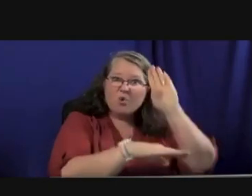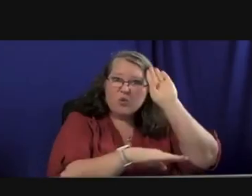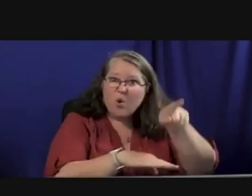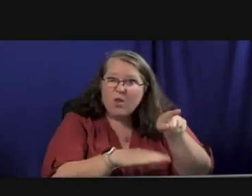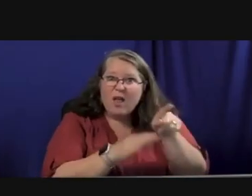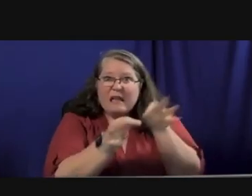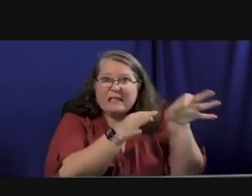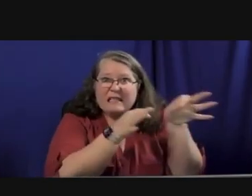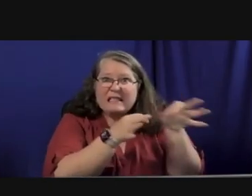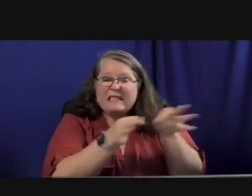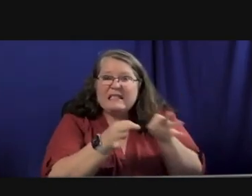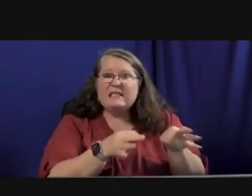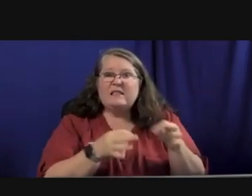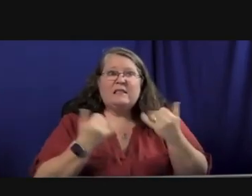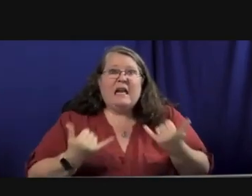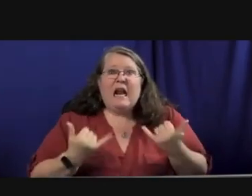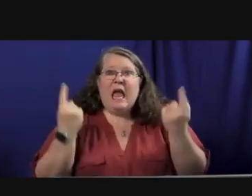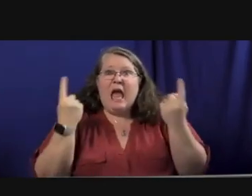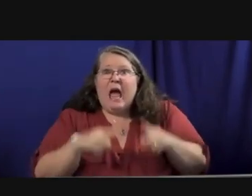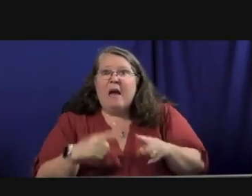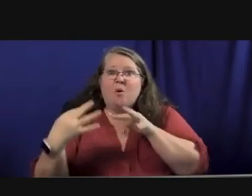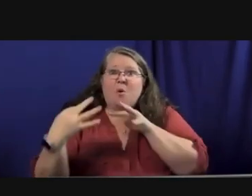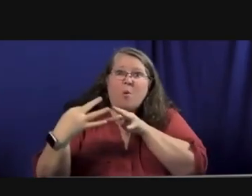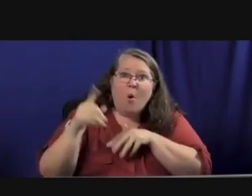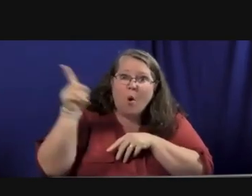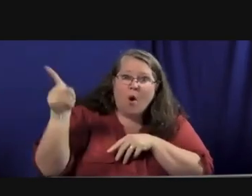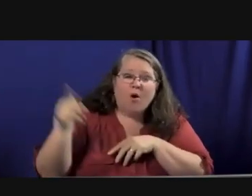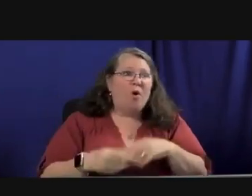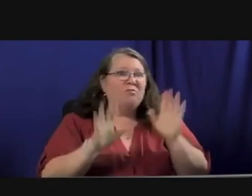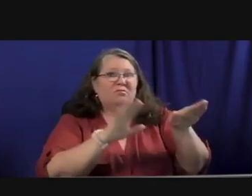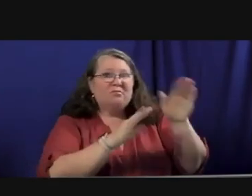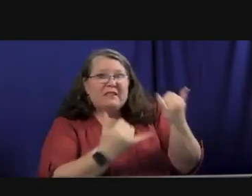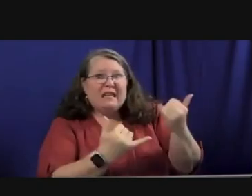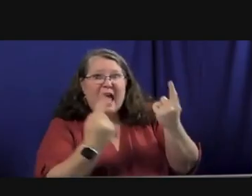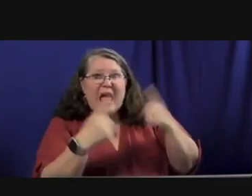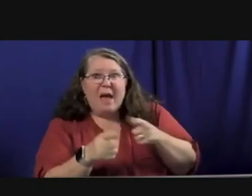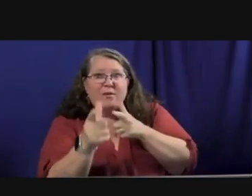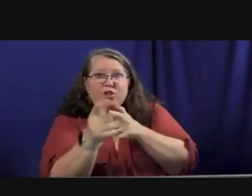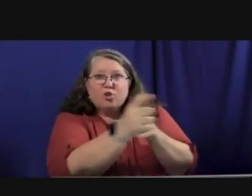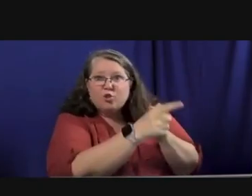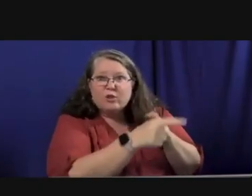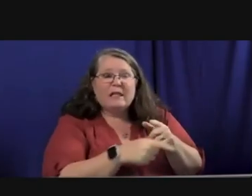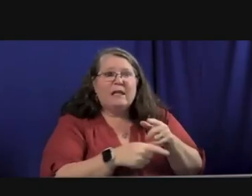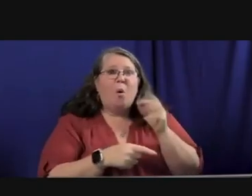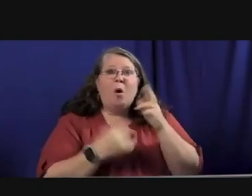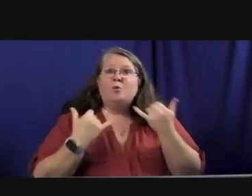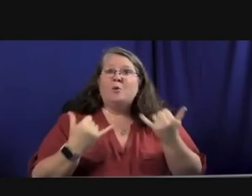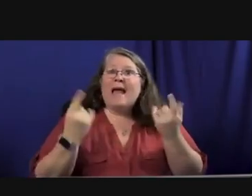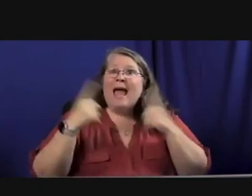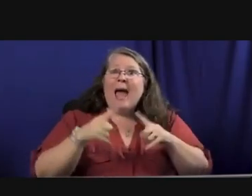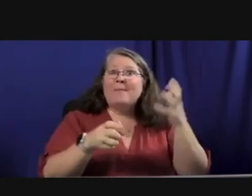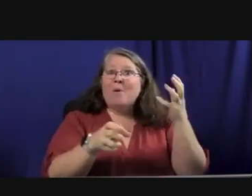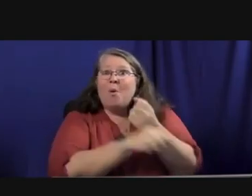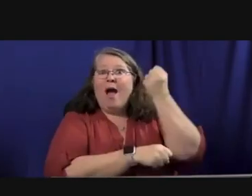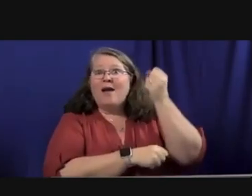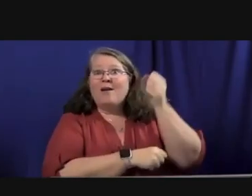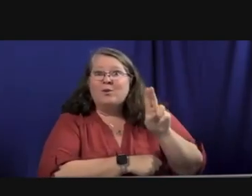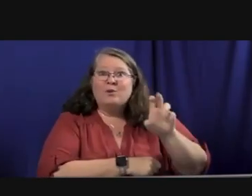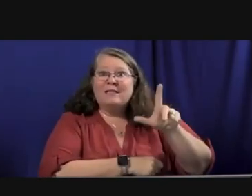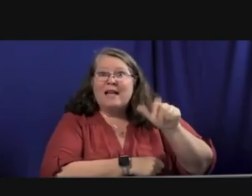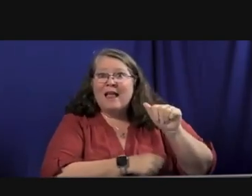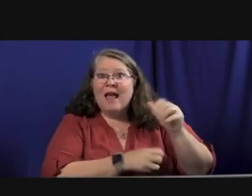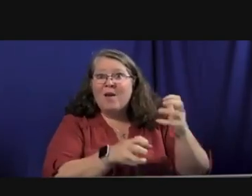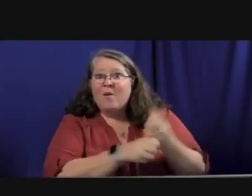So in the news, a lot of times things are portrayed differently, such as like wars or maybe